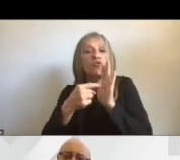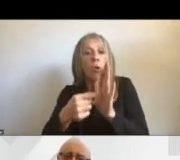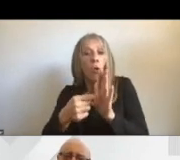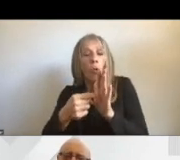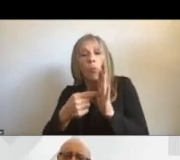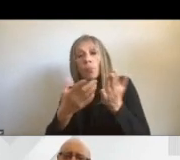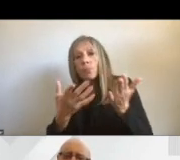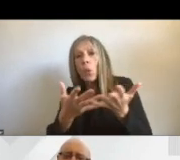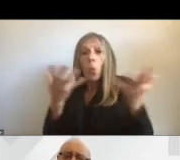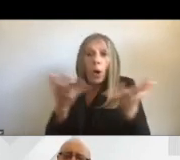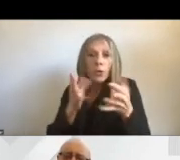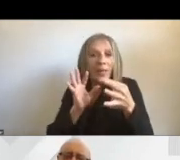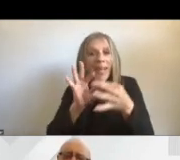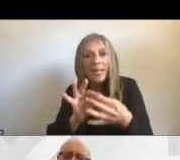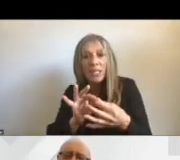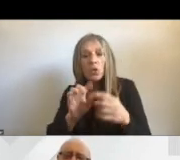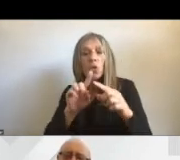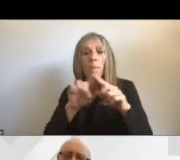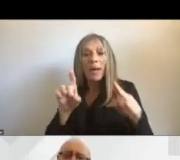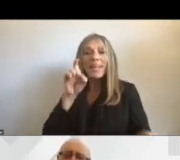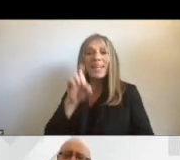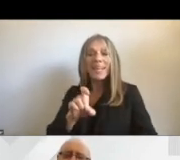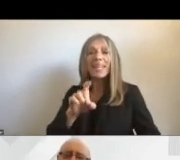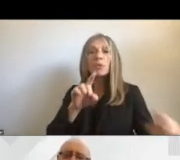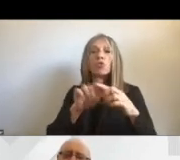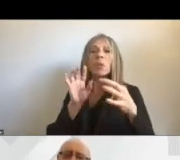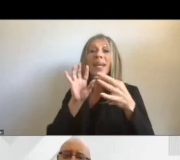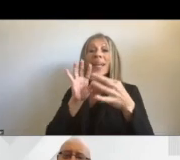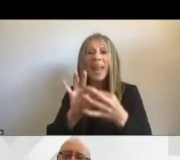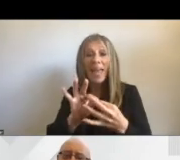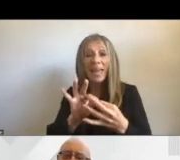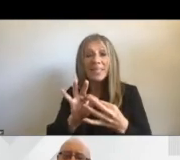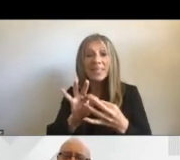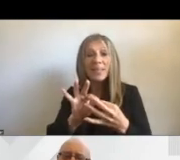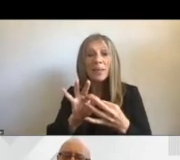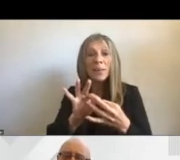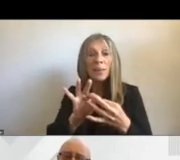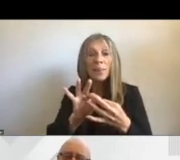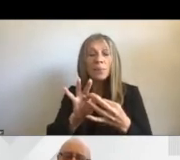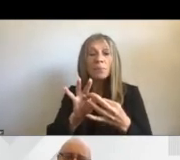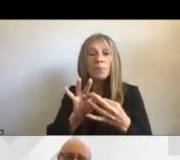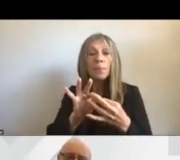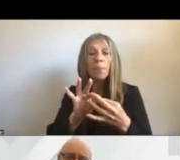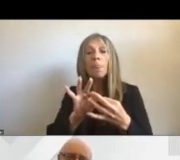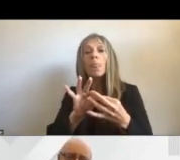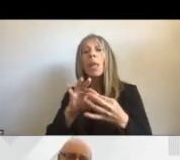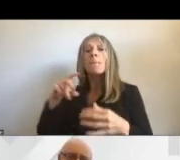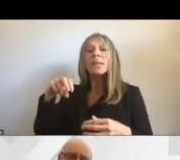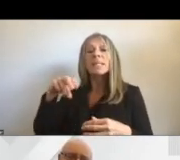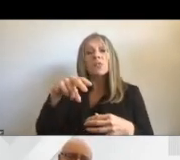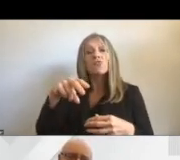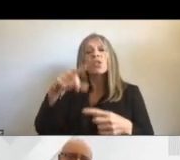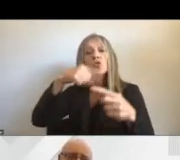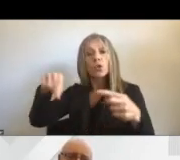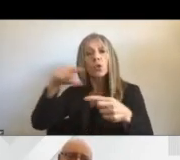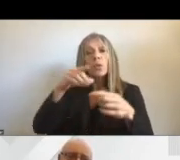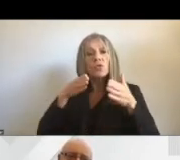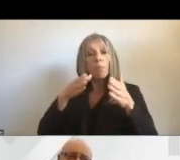the walk interval is not timing. So they must begin with the term wait, followed by an